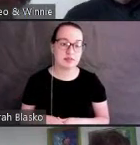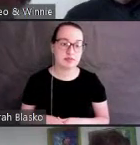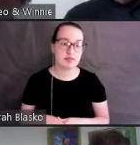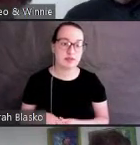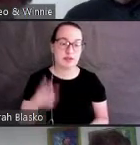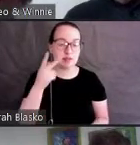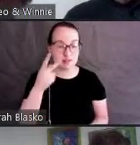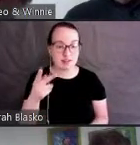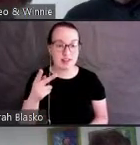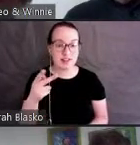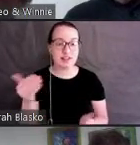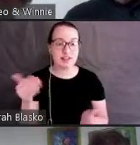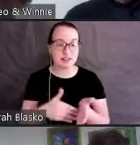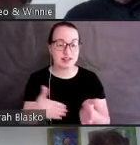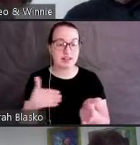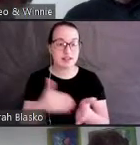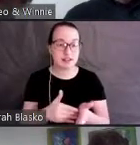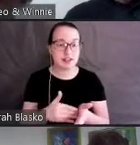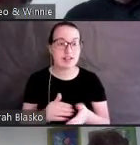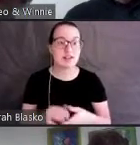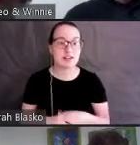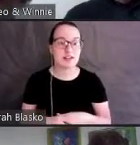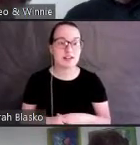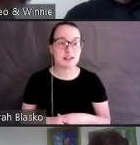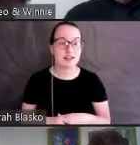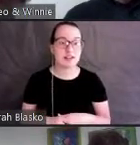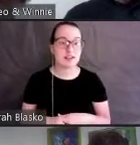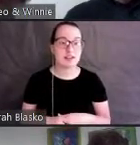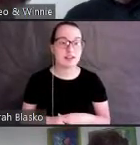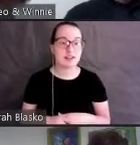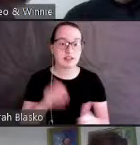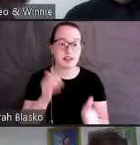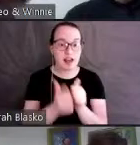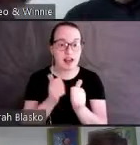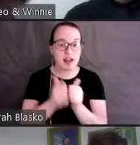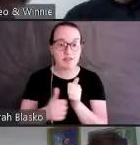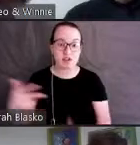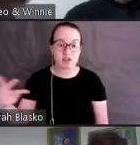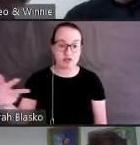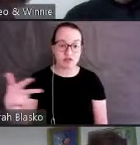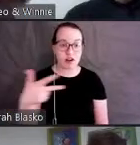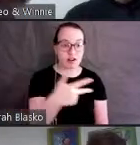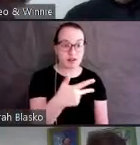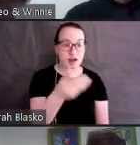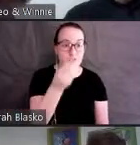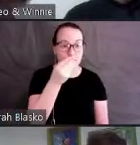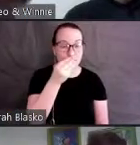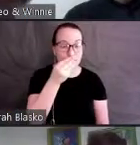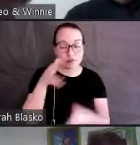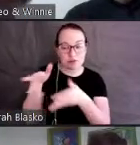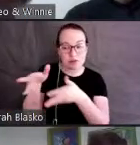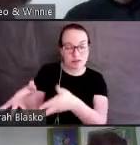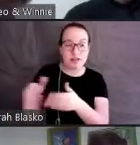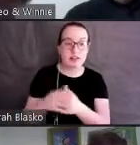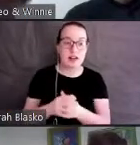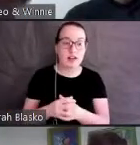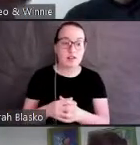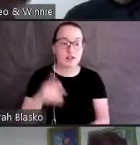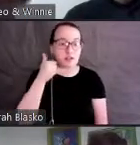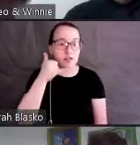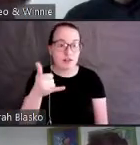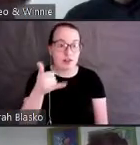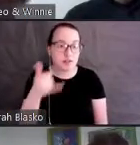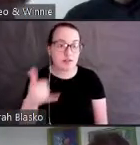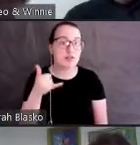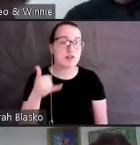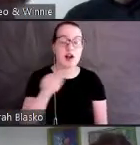again, with every drive-by food drop, with every phone call, with every extra